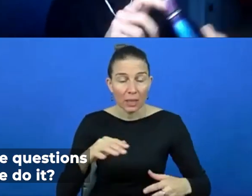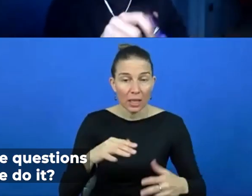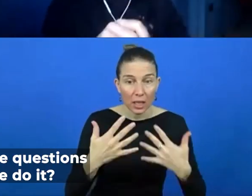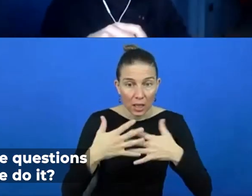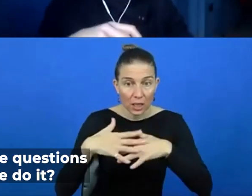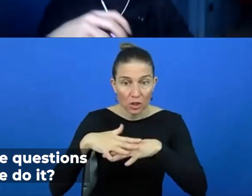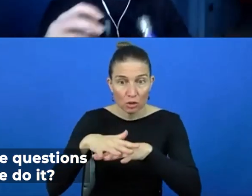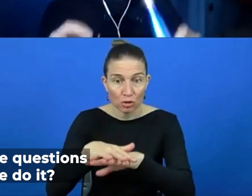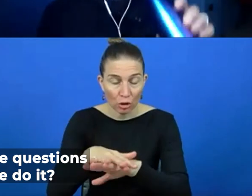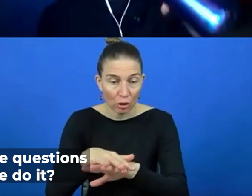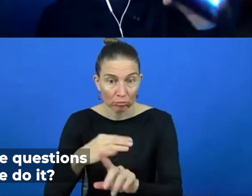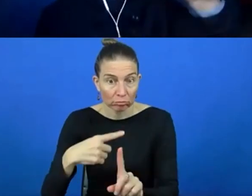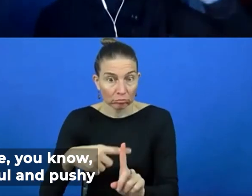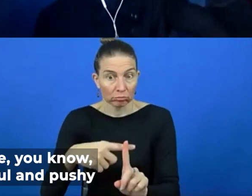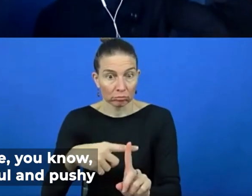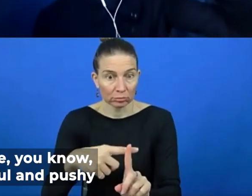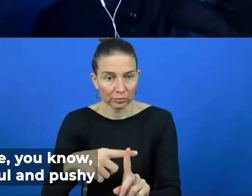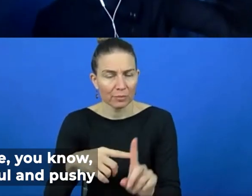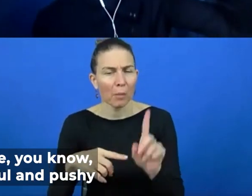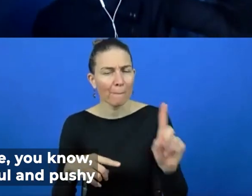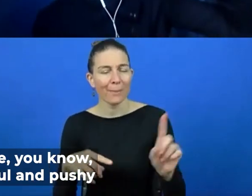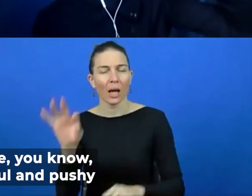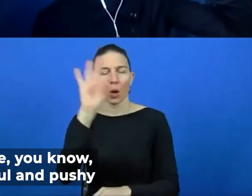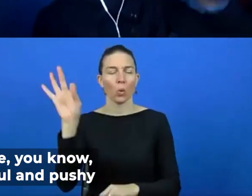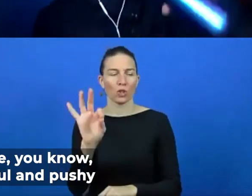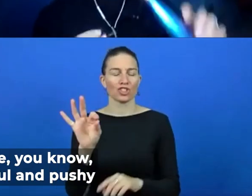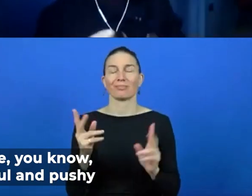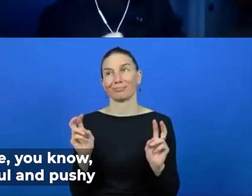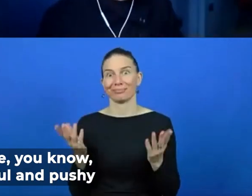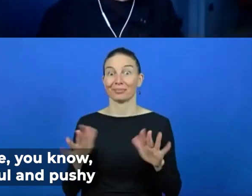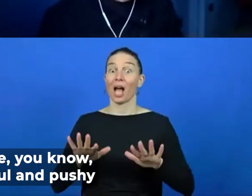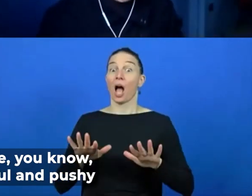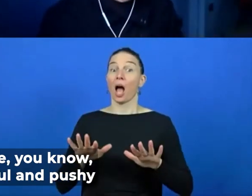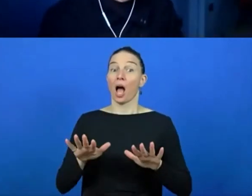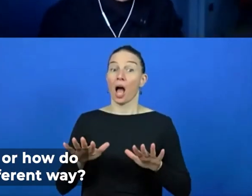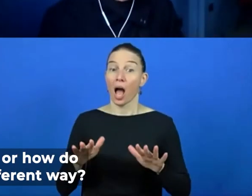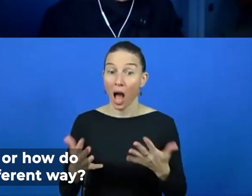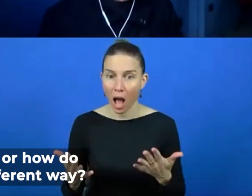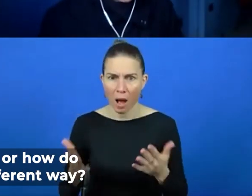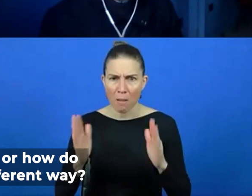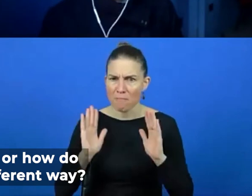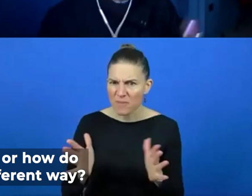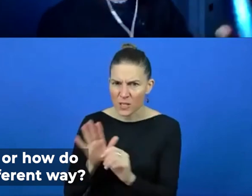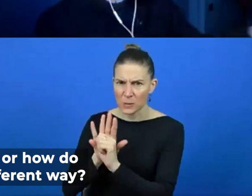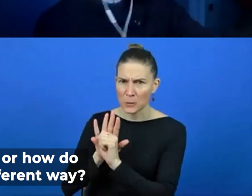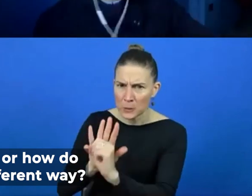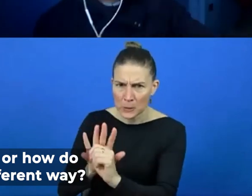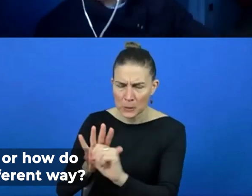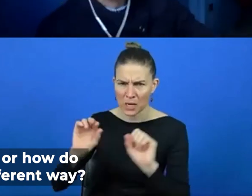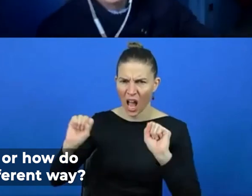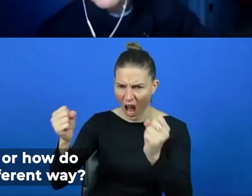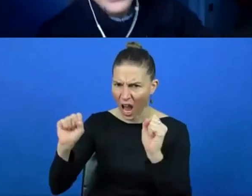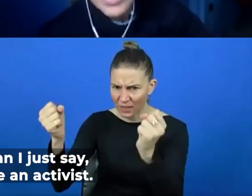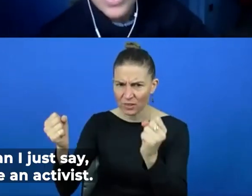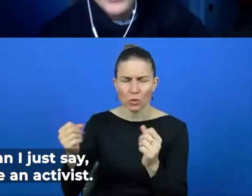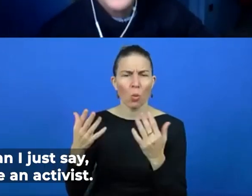is, how do we do it? Do we always sort of like, you know, have to be forceful and pushy and an activist, no, or how do we do it in a different